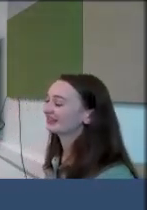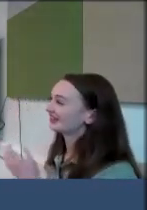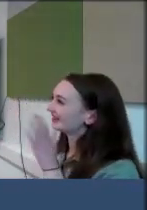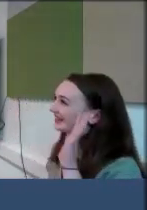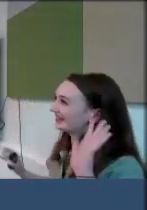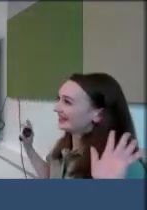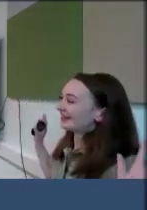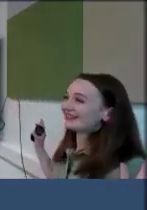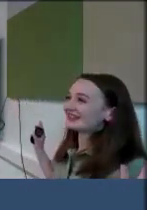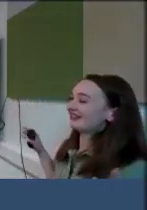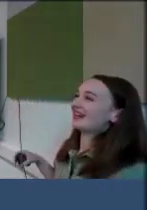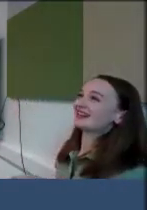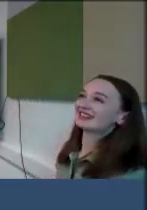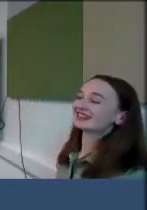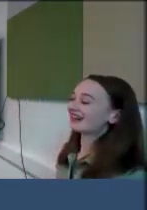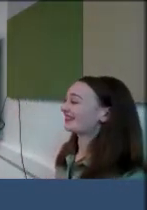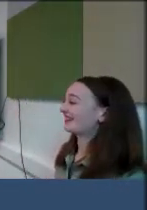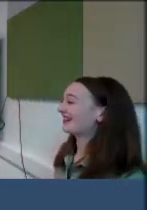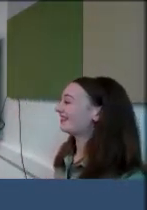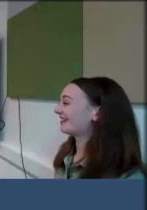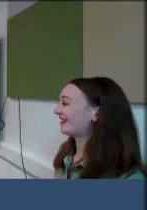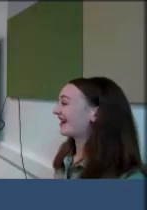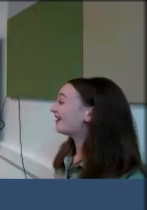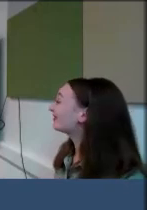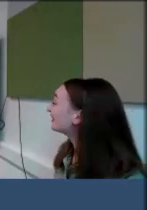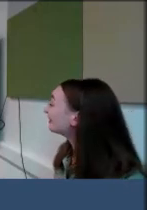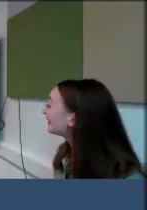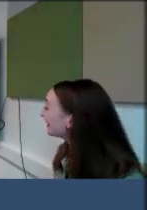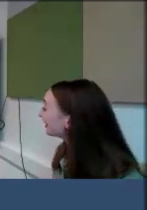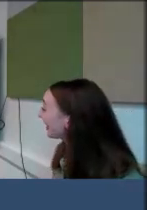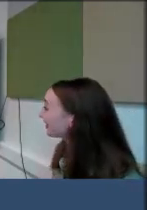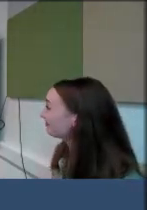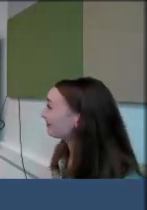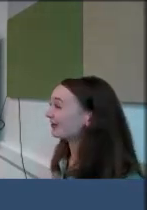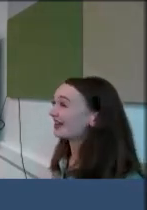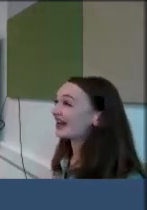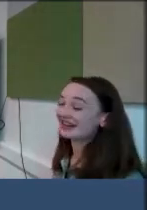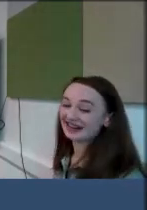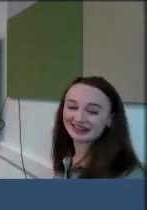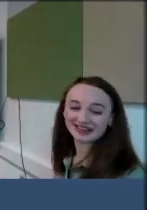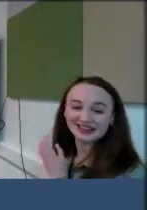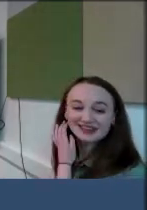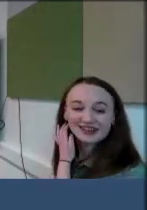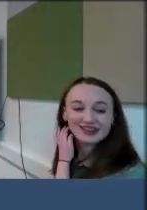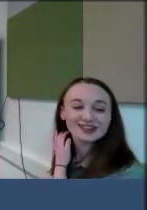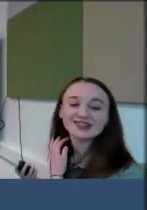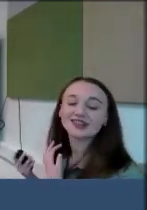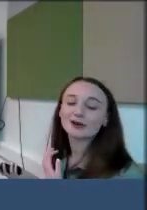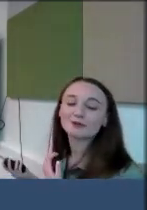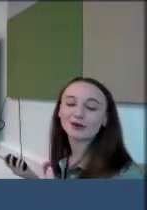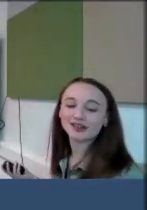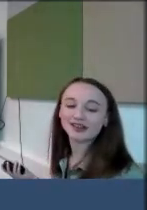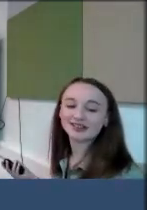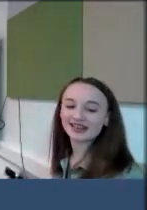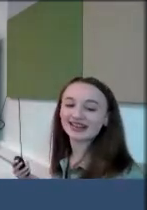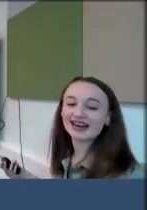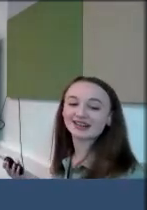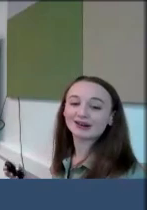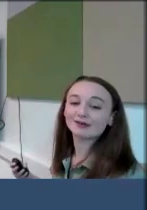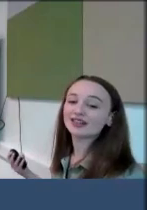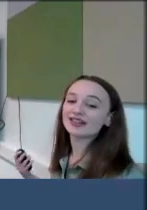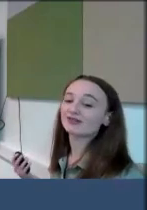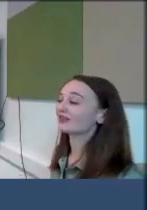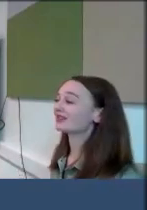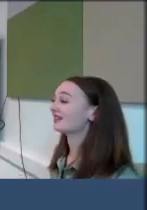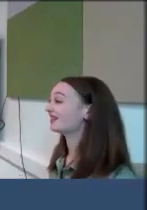And just don't do it. Seriously, don't do it. It was a lovely interaction before then. It's just so pointless. And